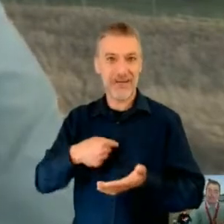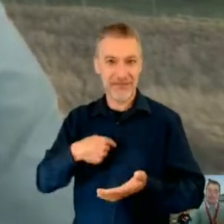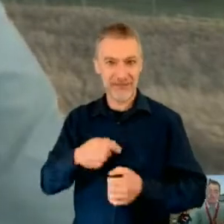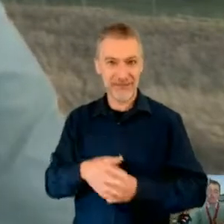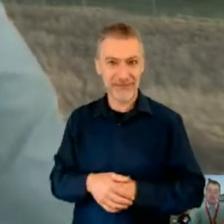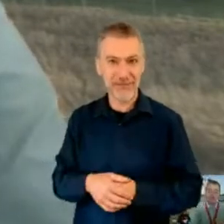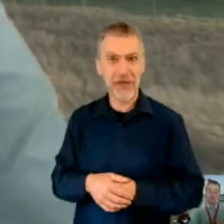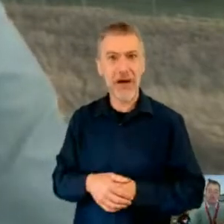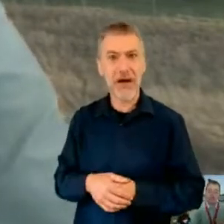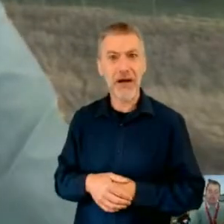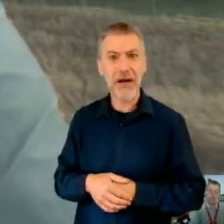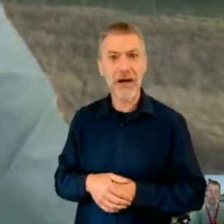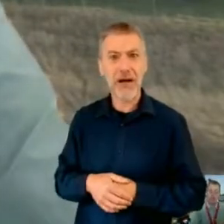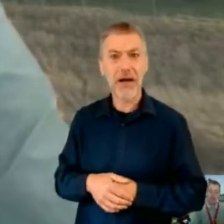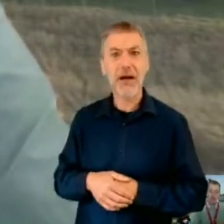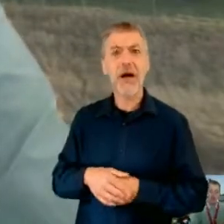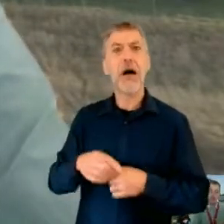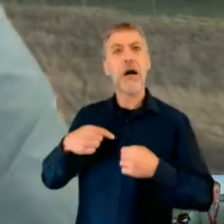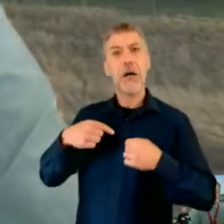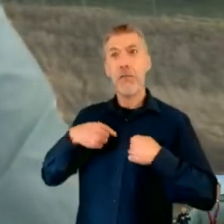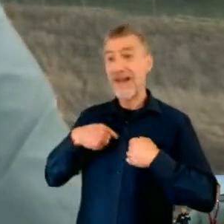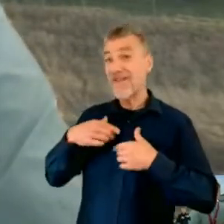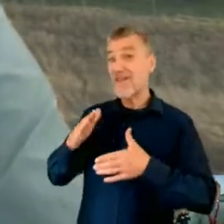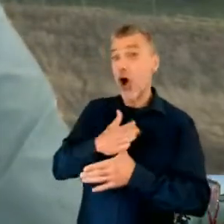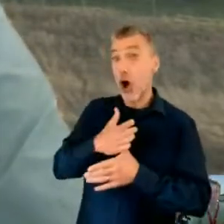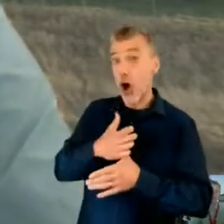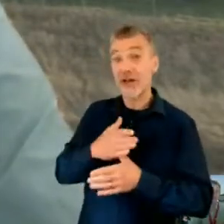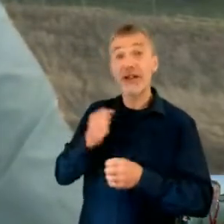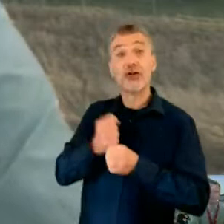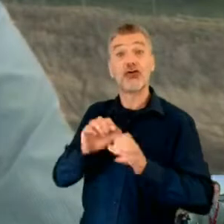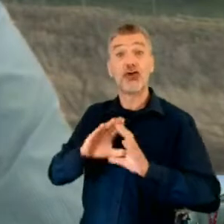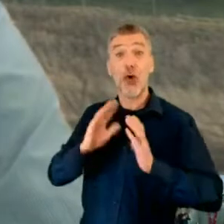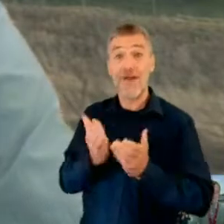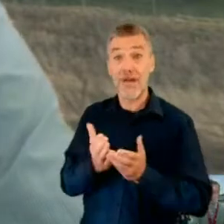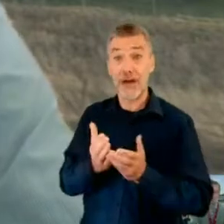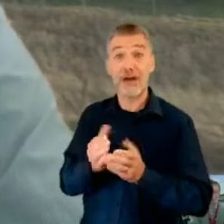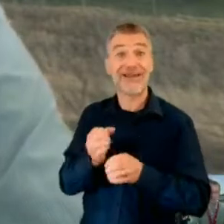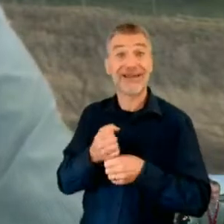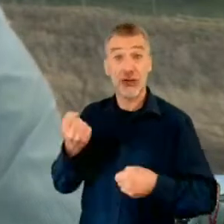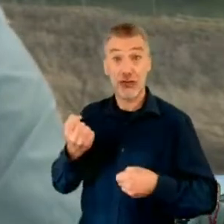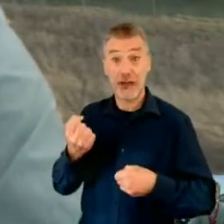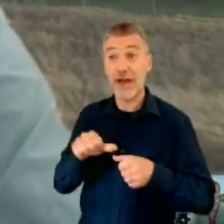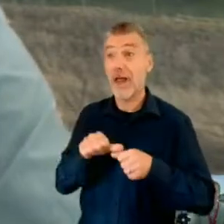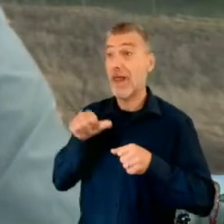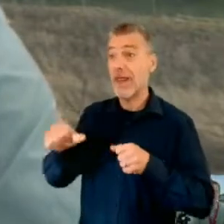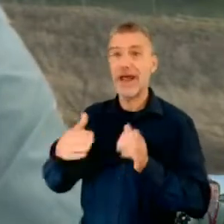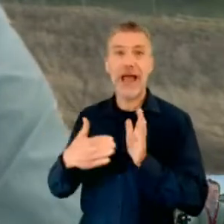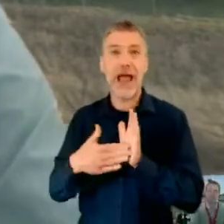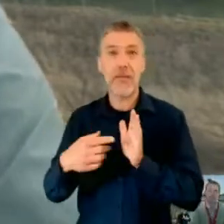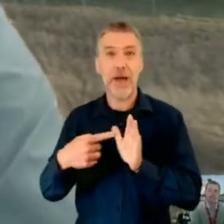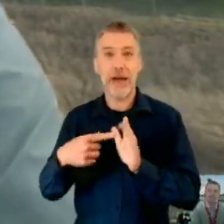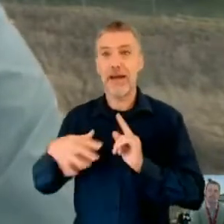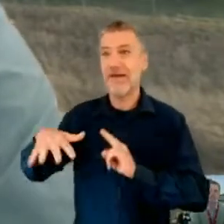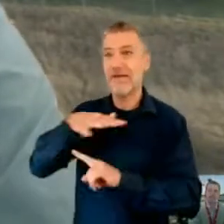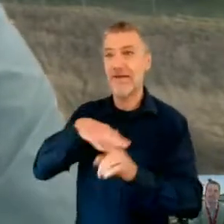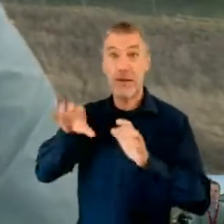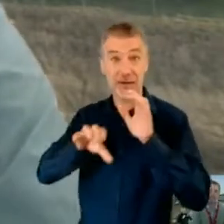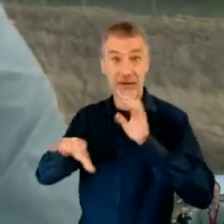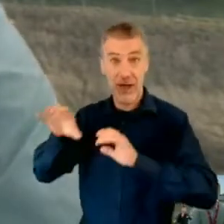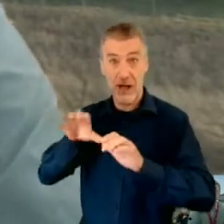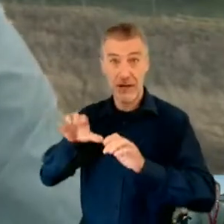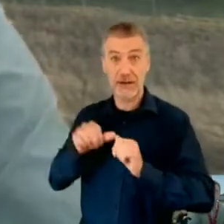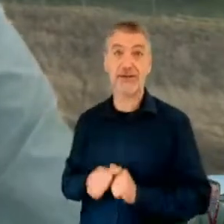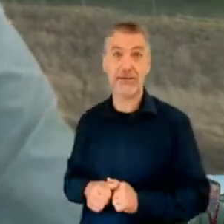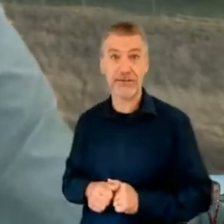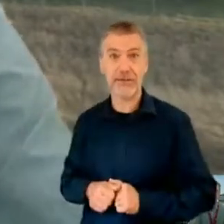did a degree in geography, a BSc in geography, and then went on to study a master's in environmental science and management.